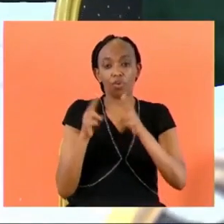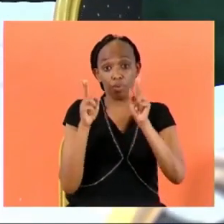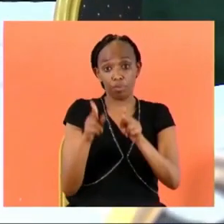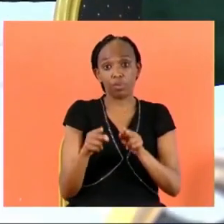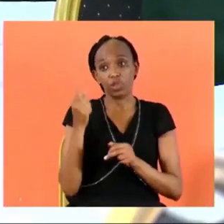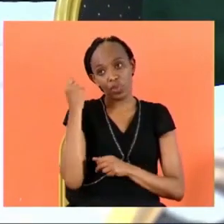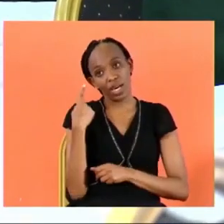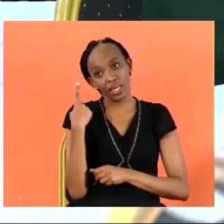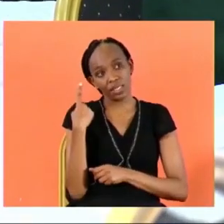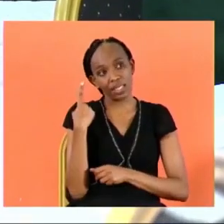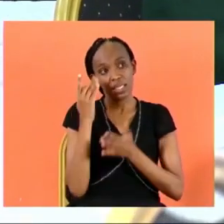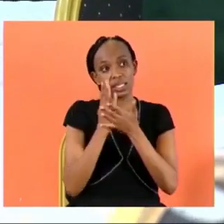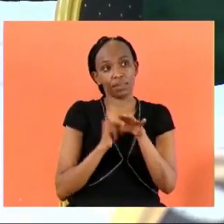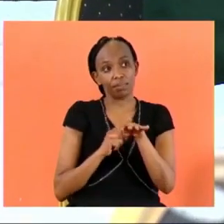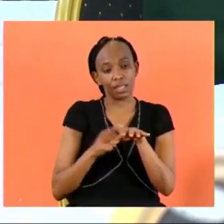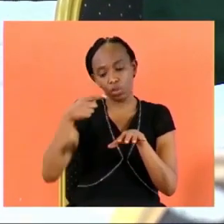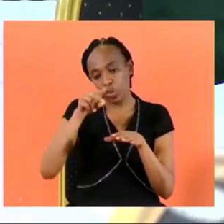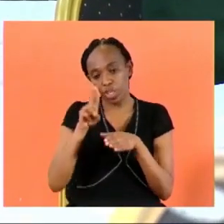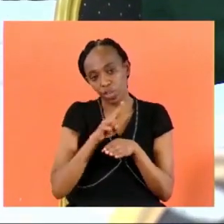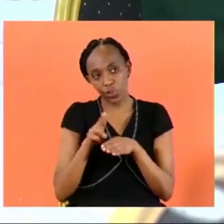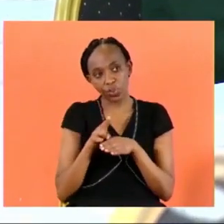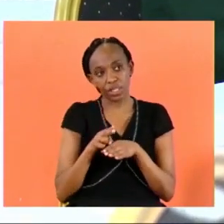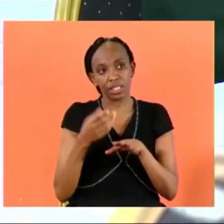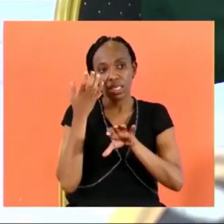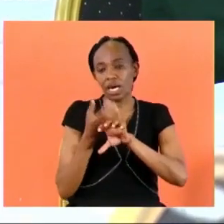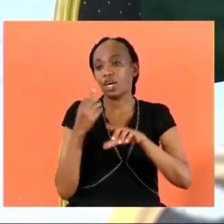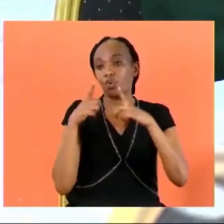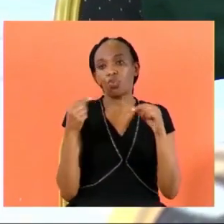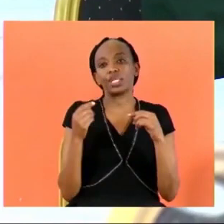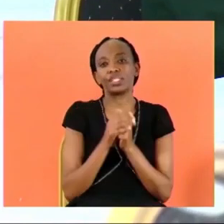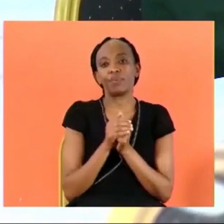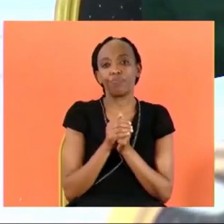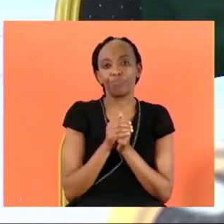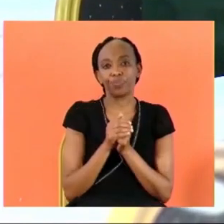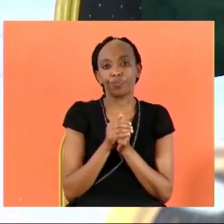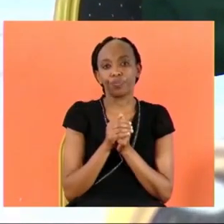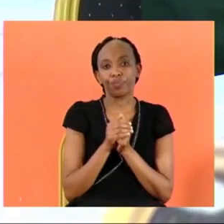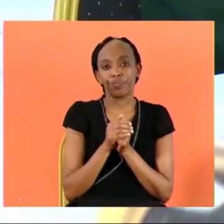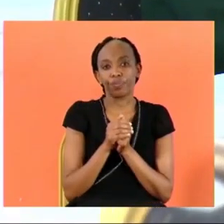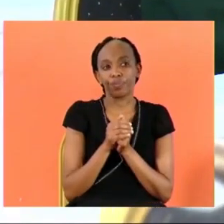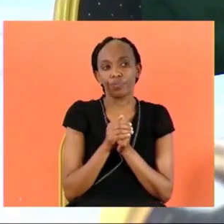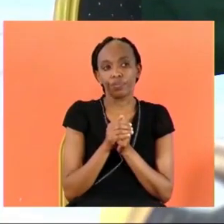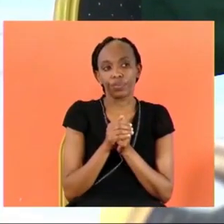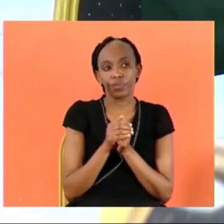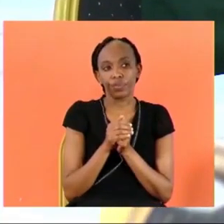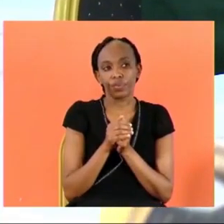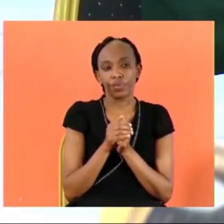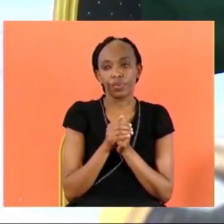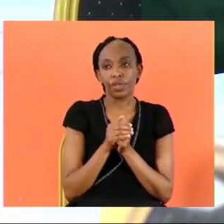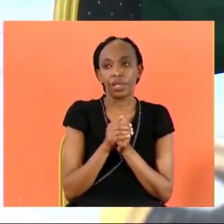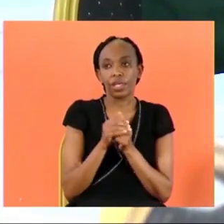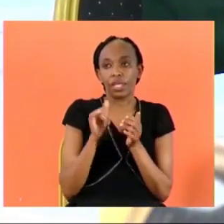discussion? Sometimes we use technical words that really they